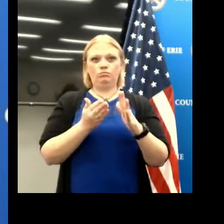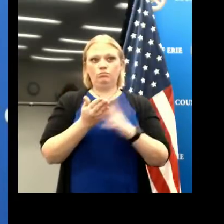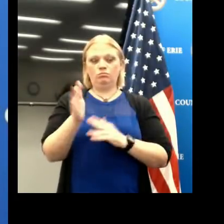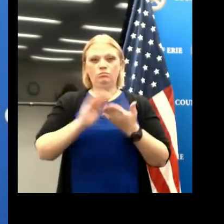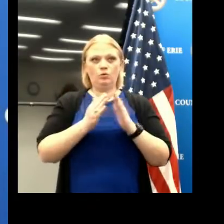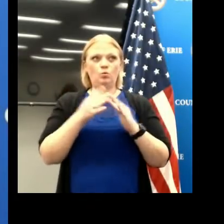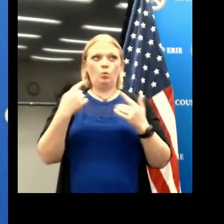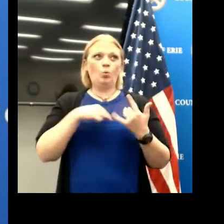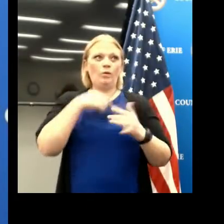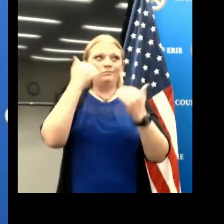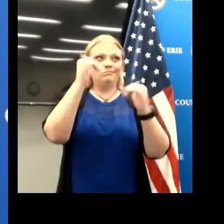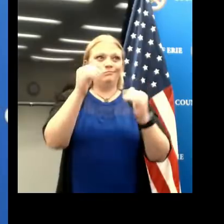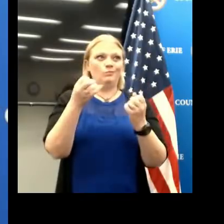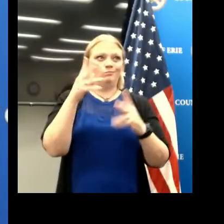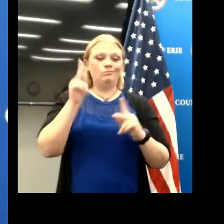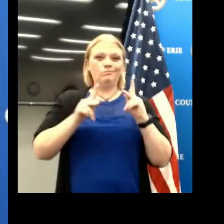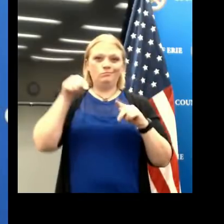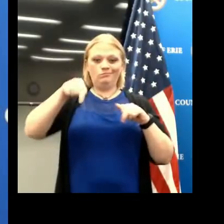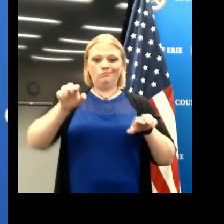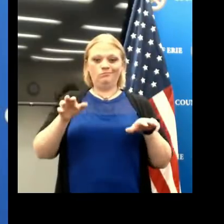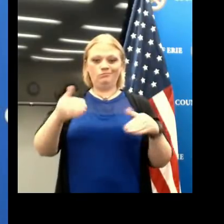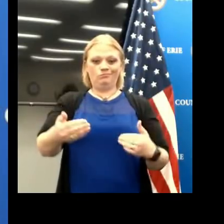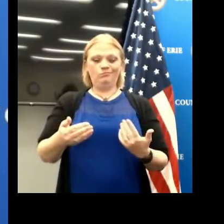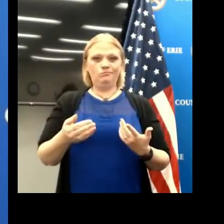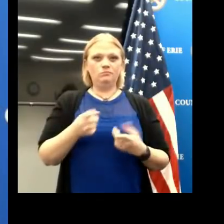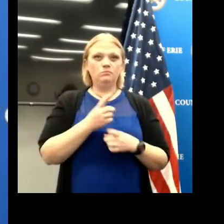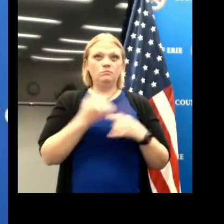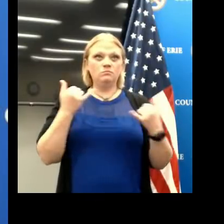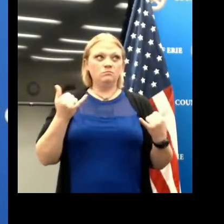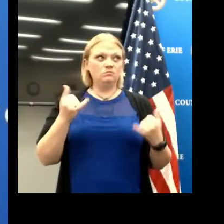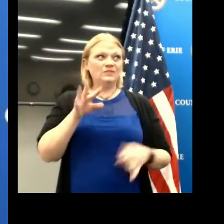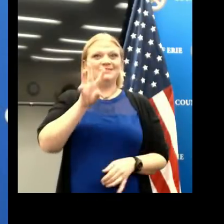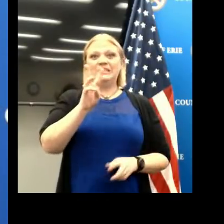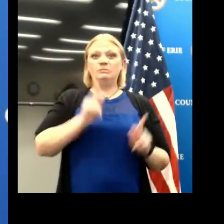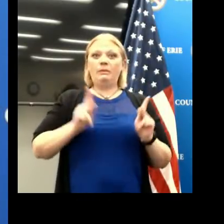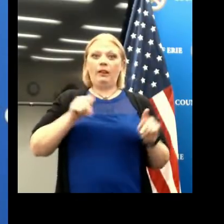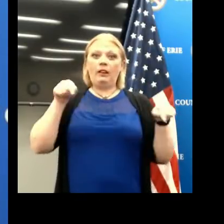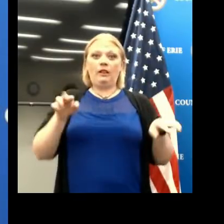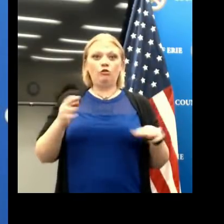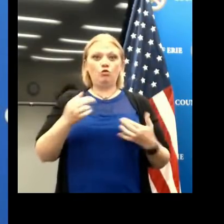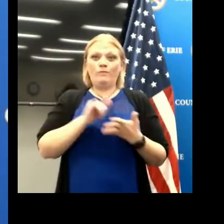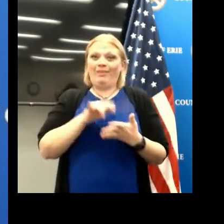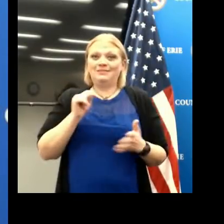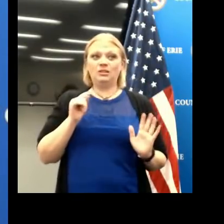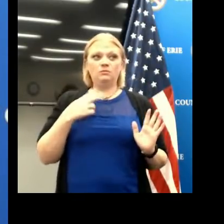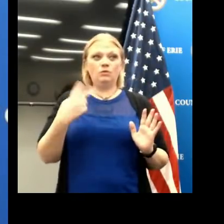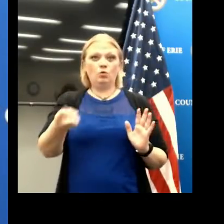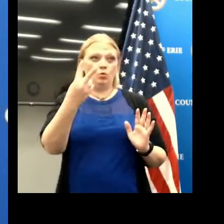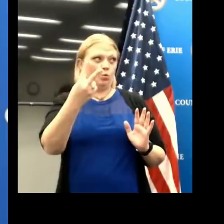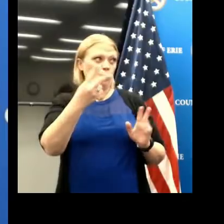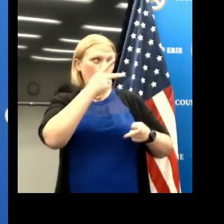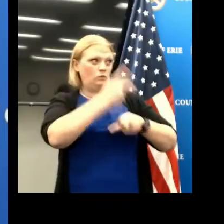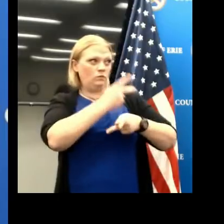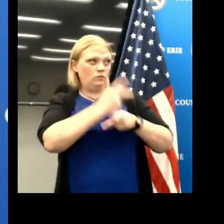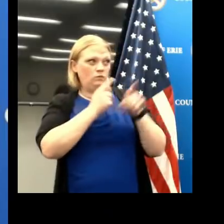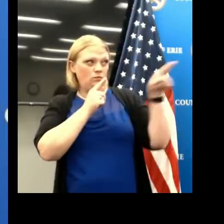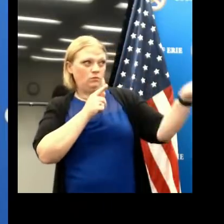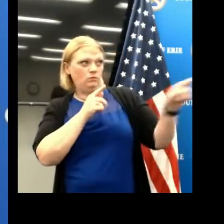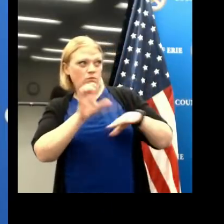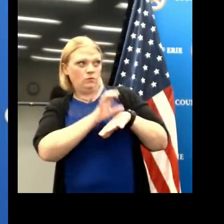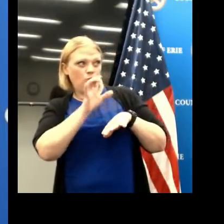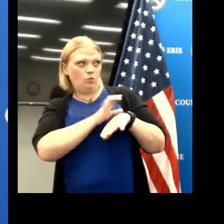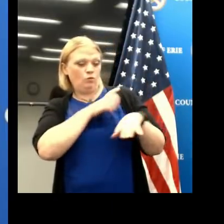number of individuals in this room. There are right now 6 individuals in this room, 2 that are manning the